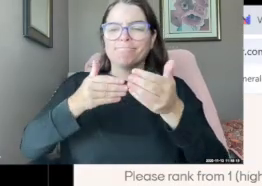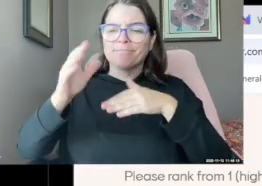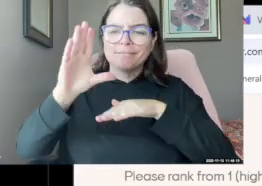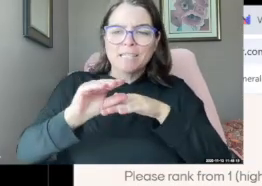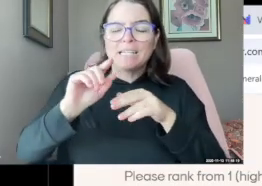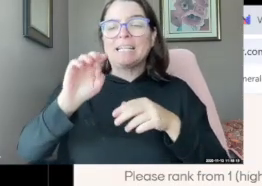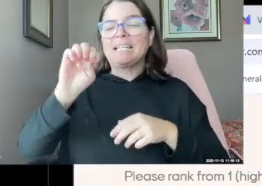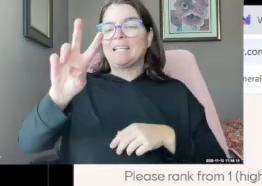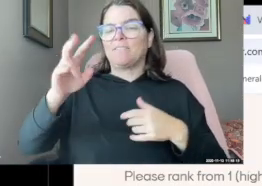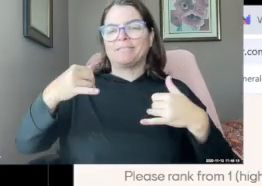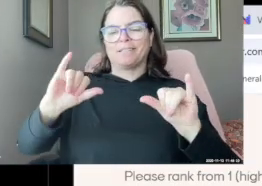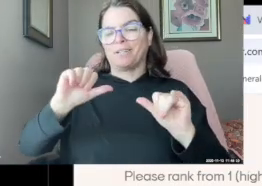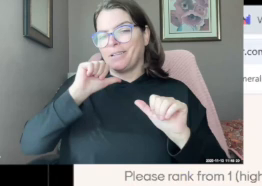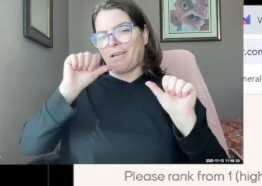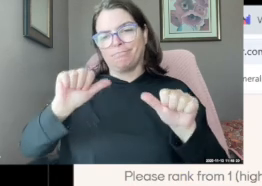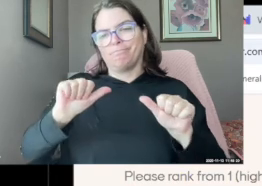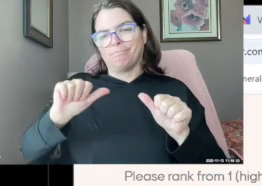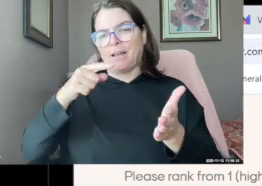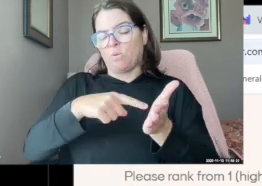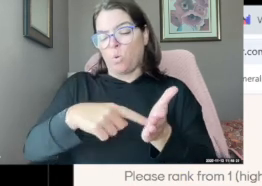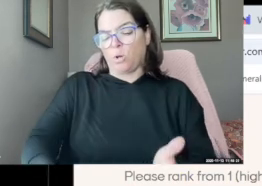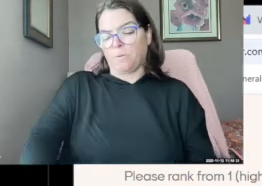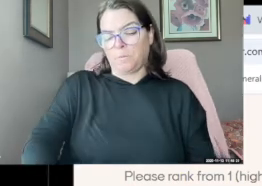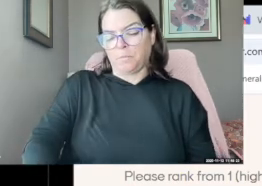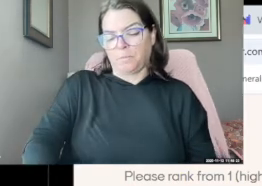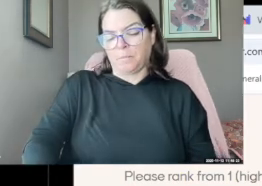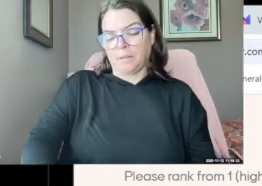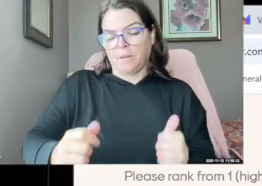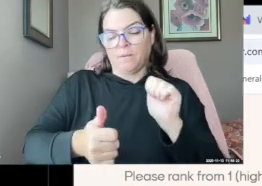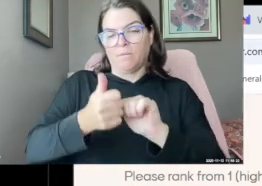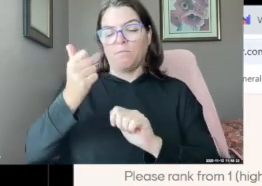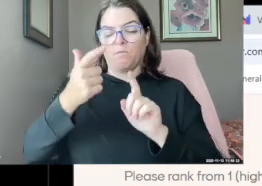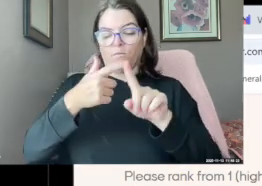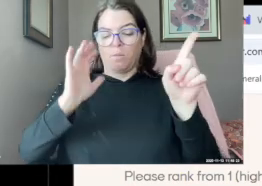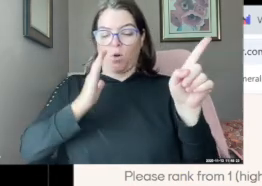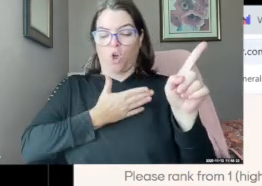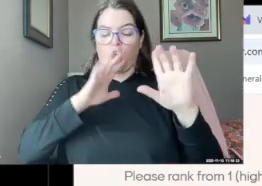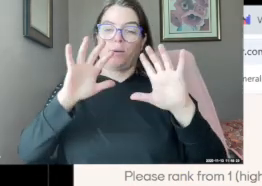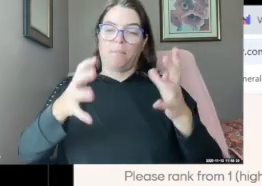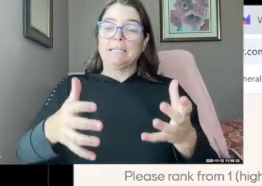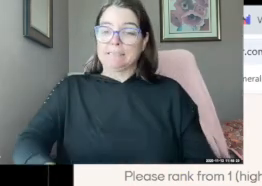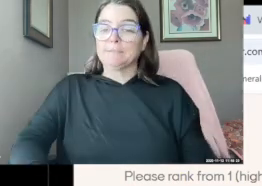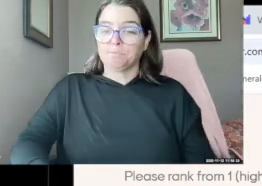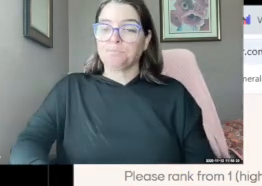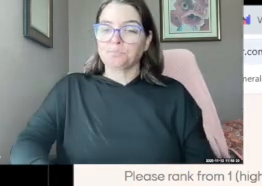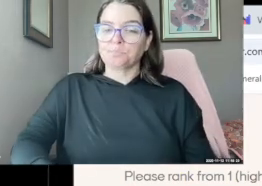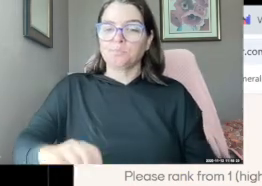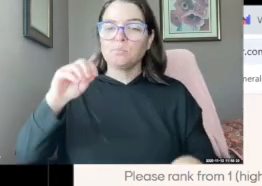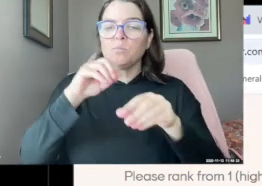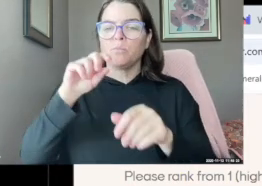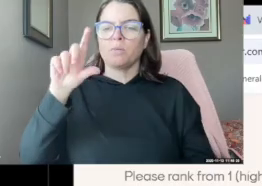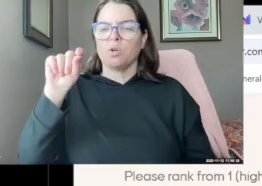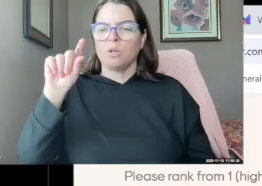impossible for most of our users, our members, to afford a personal vehicle. And even with subsidies, EVs would be unlikely to